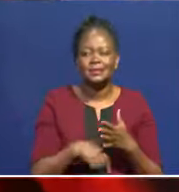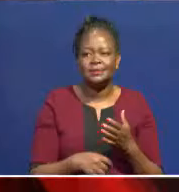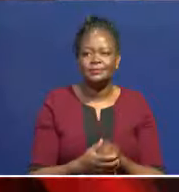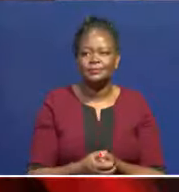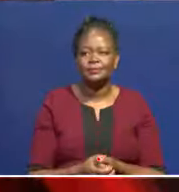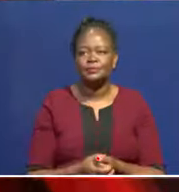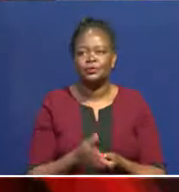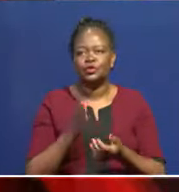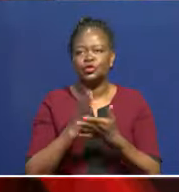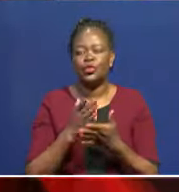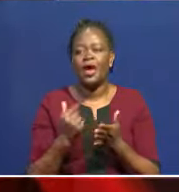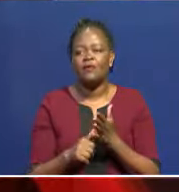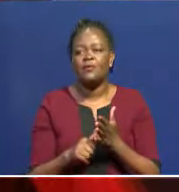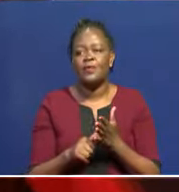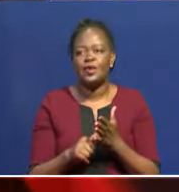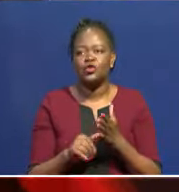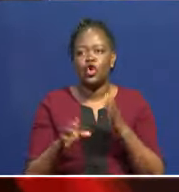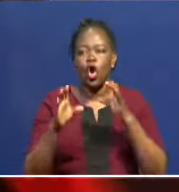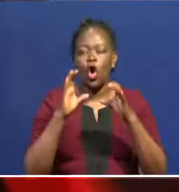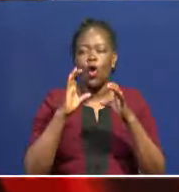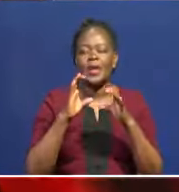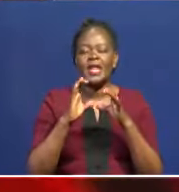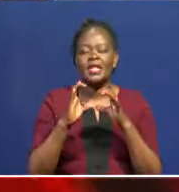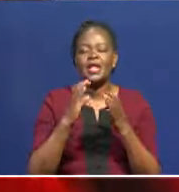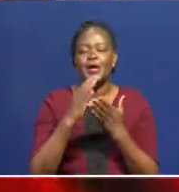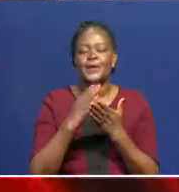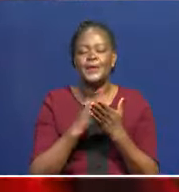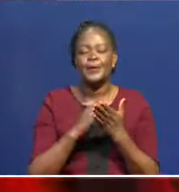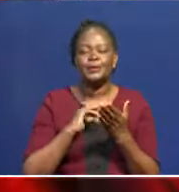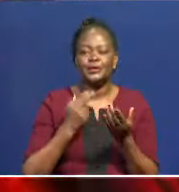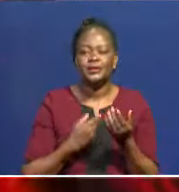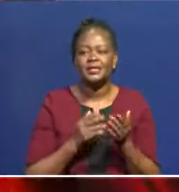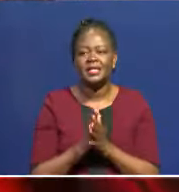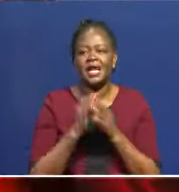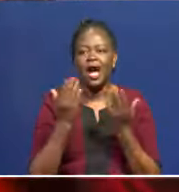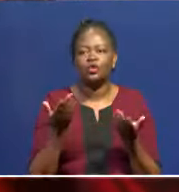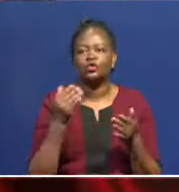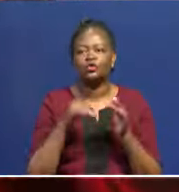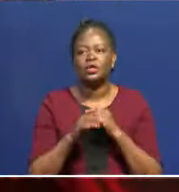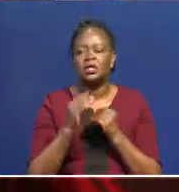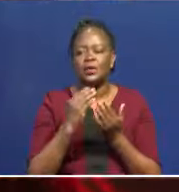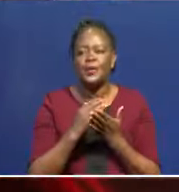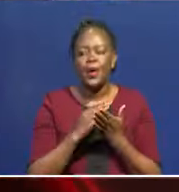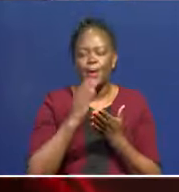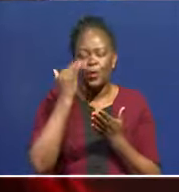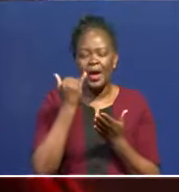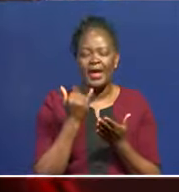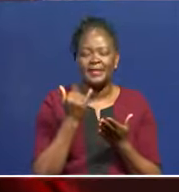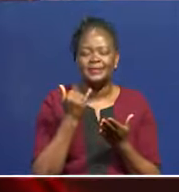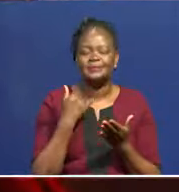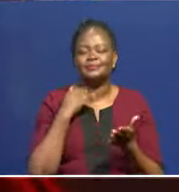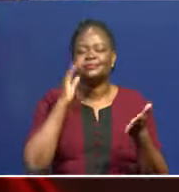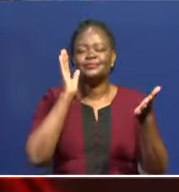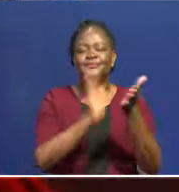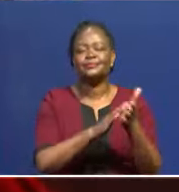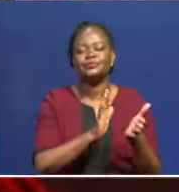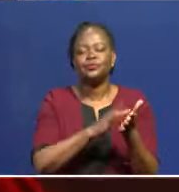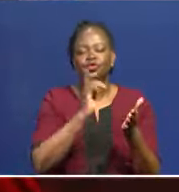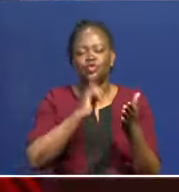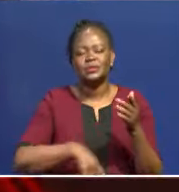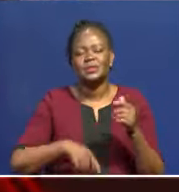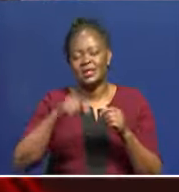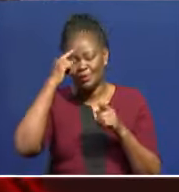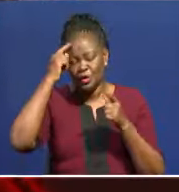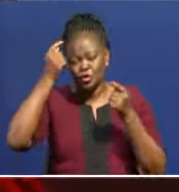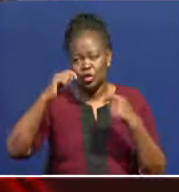There seems to be a problem in communicating the programs to us and how to access these programs, because I commend what the government tries to